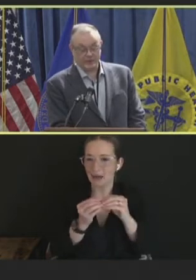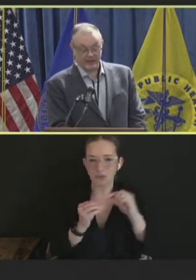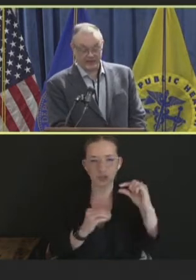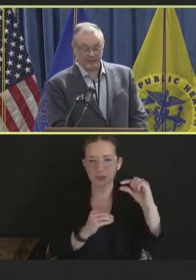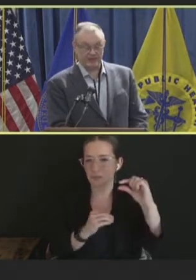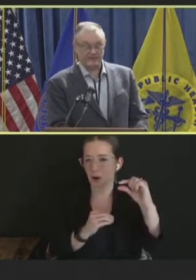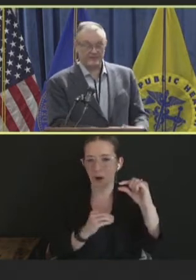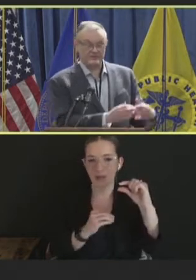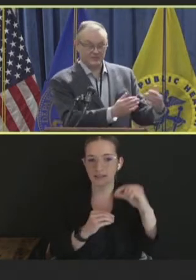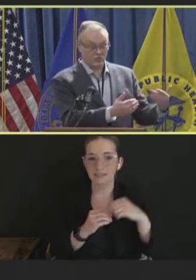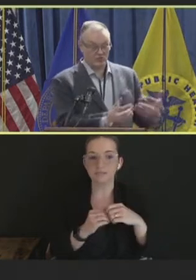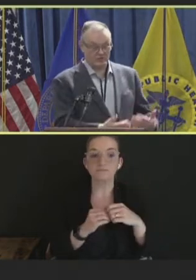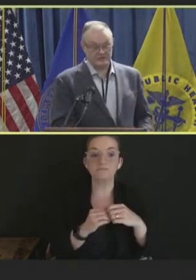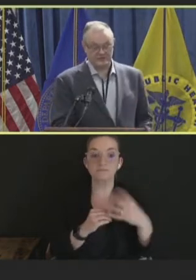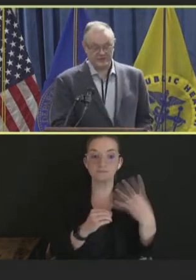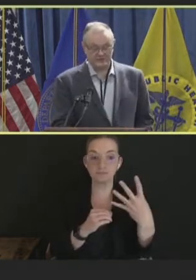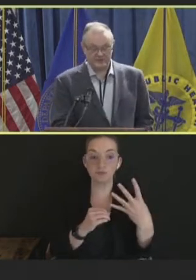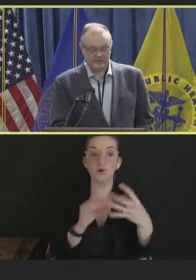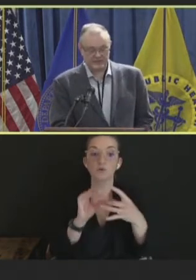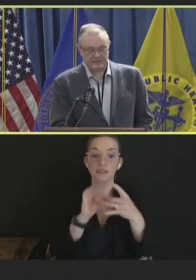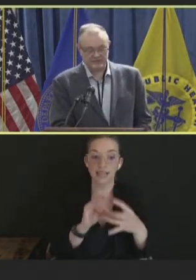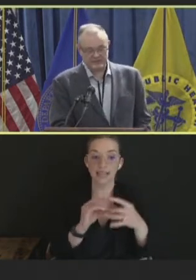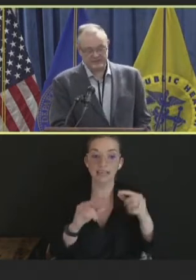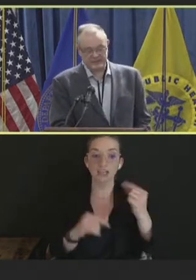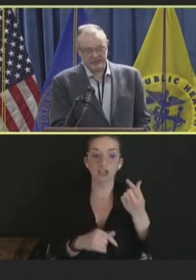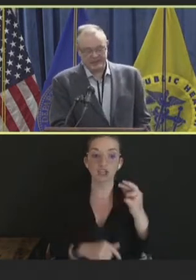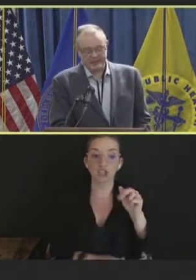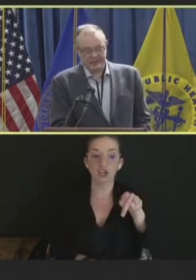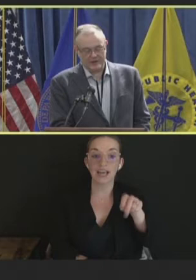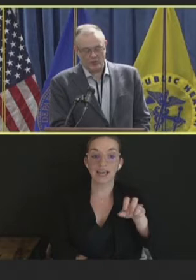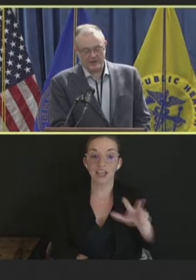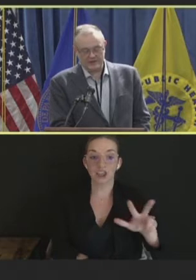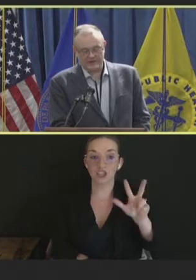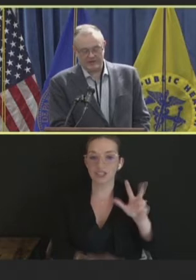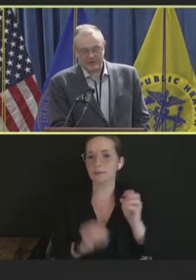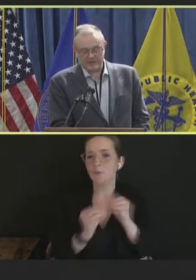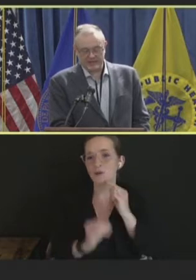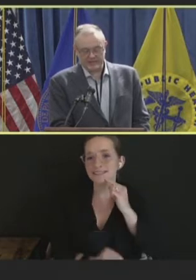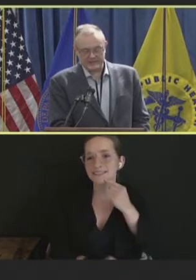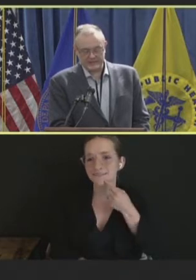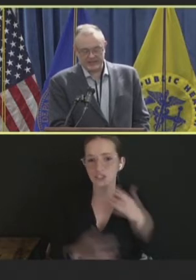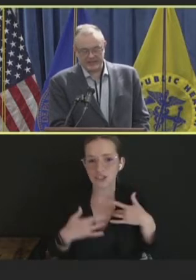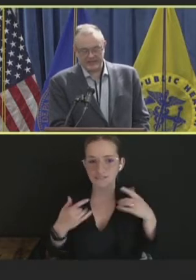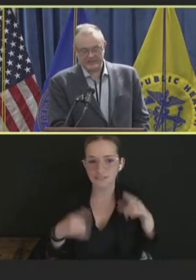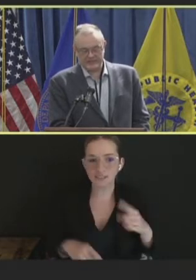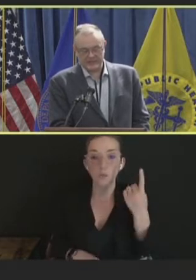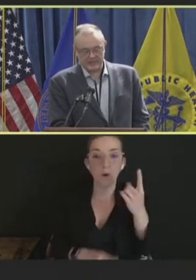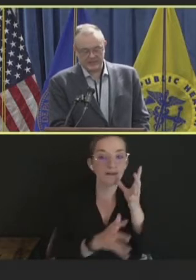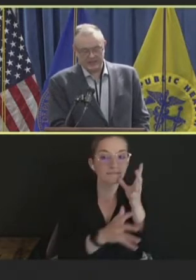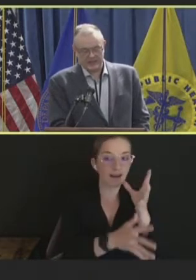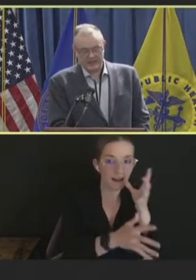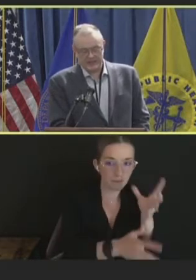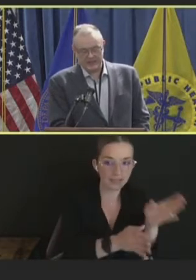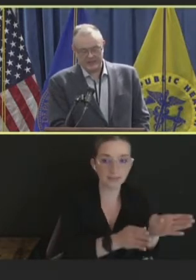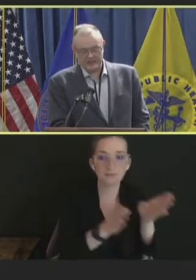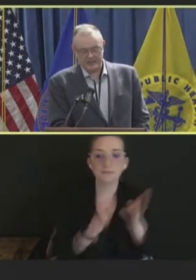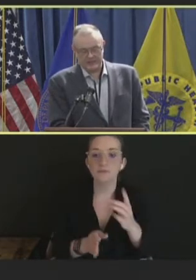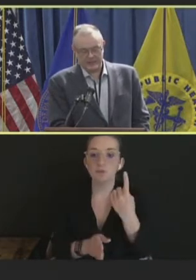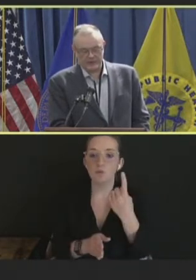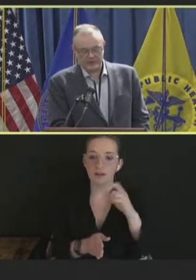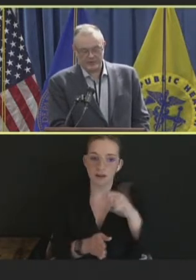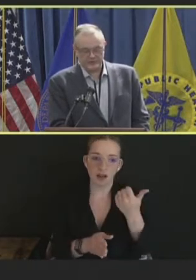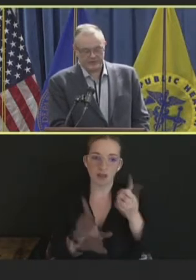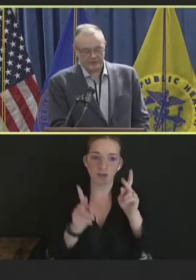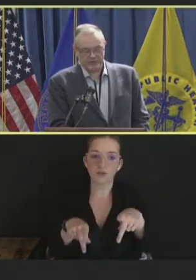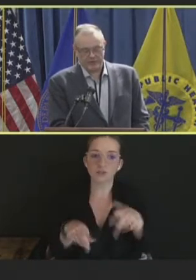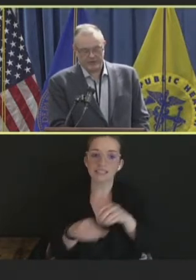related grade 3 events, some more severe events. 1 vomiting, and somebody that was in a